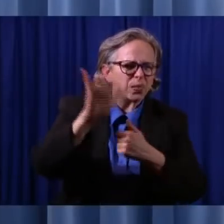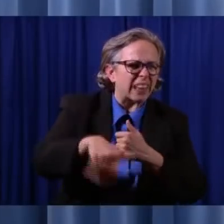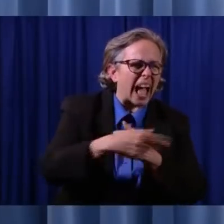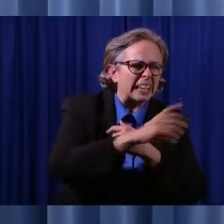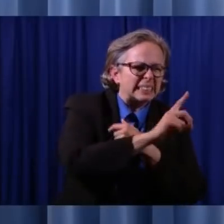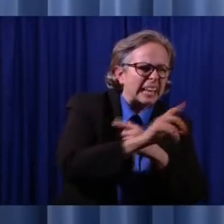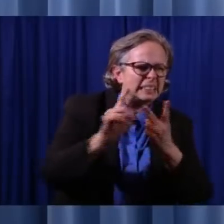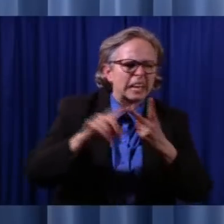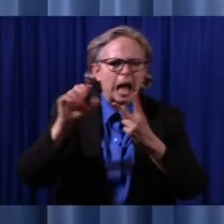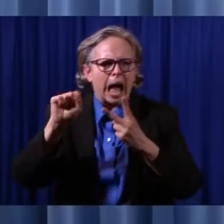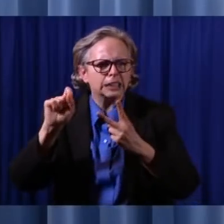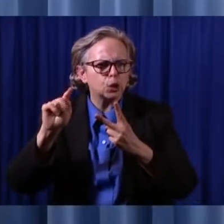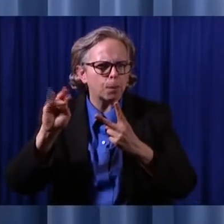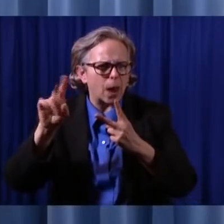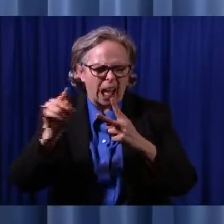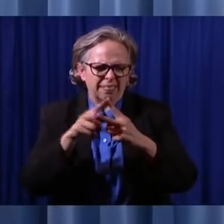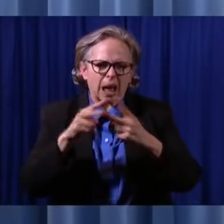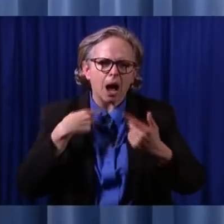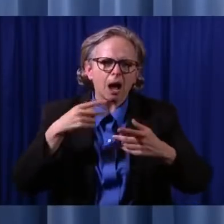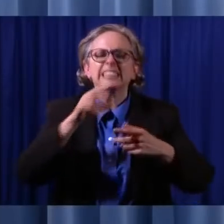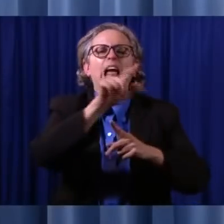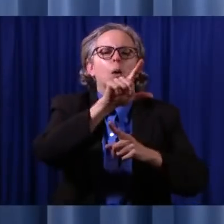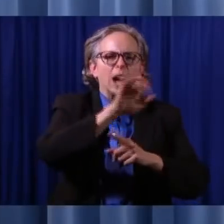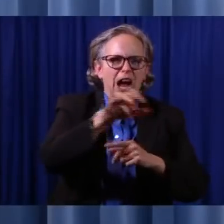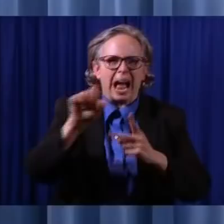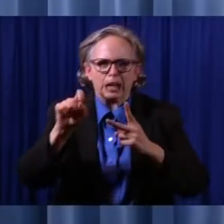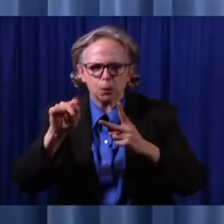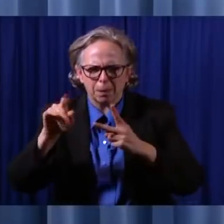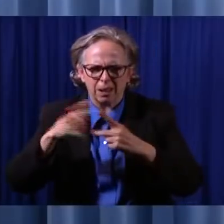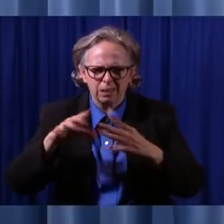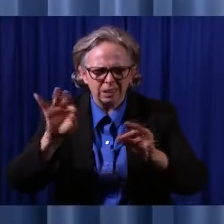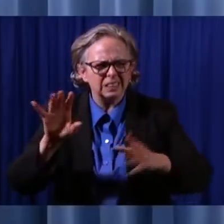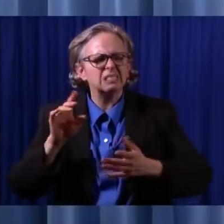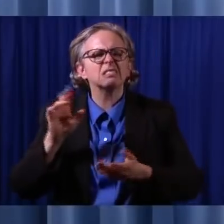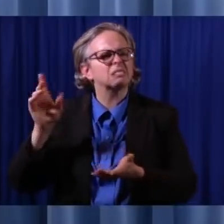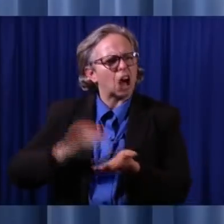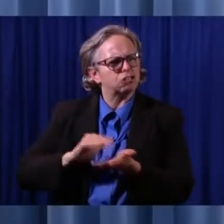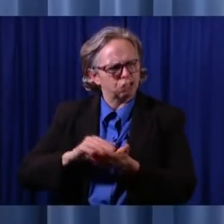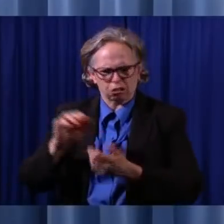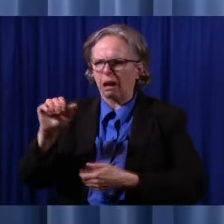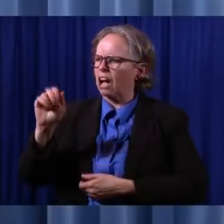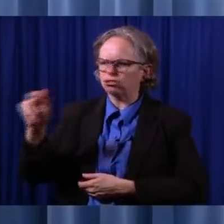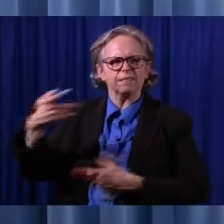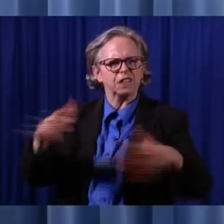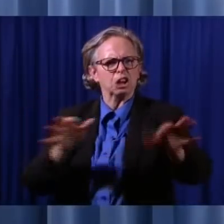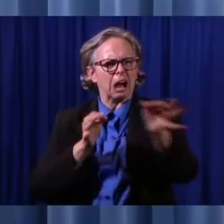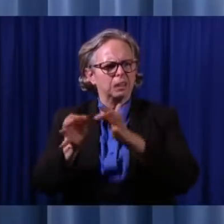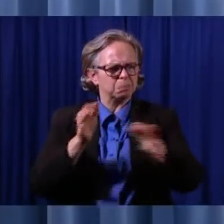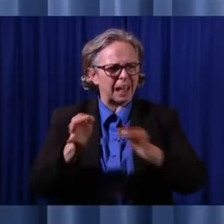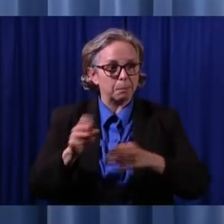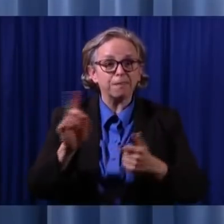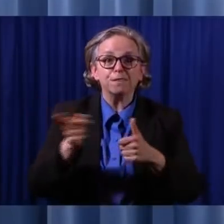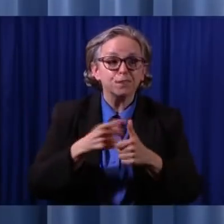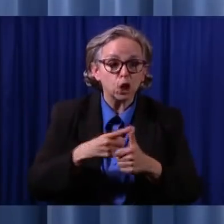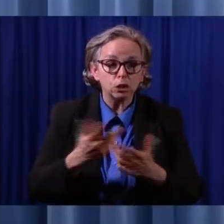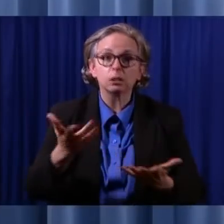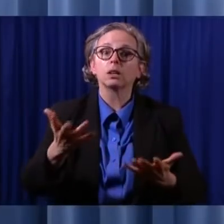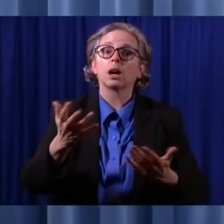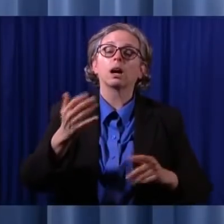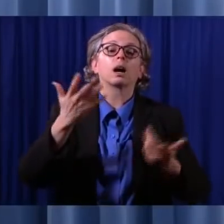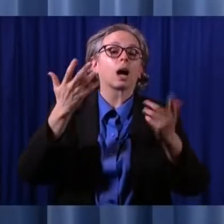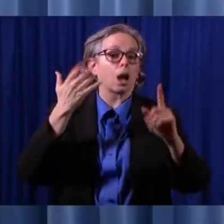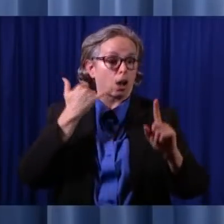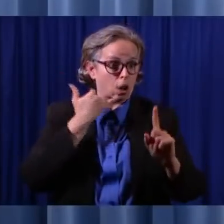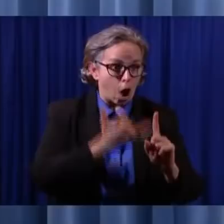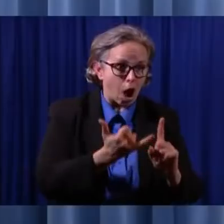those counties. The doctor has expressed it, I think, very well, that, you know, the initial contact, the discussion is a voluntary. People don't have to